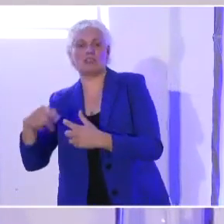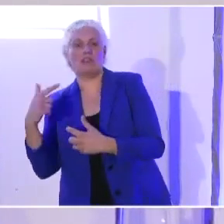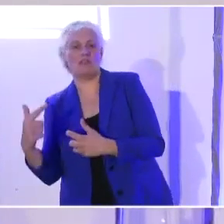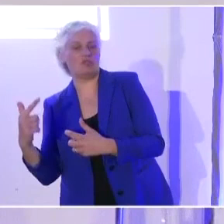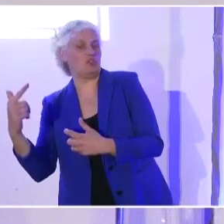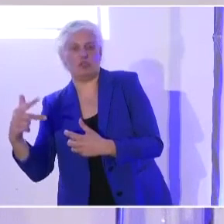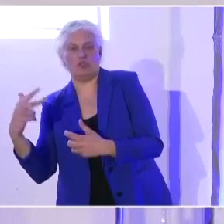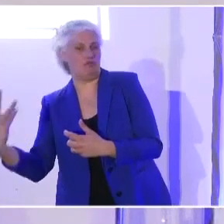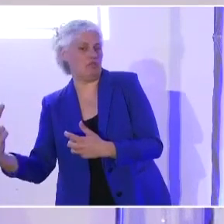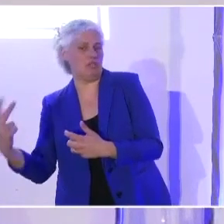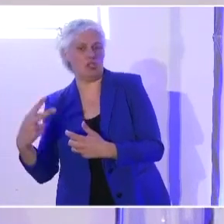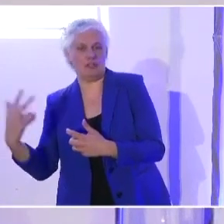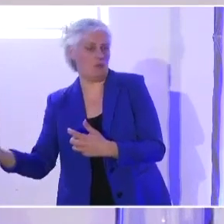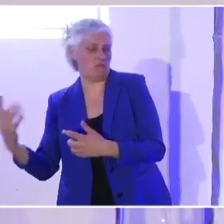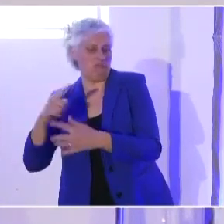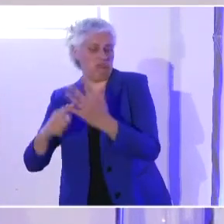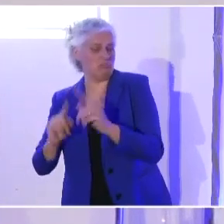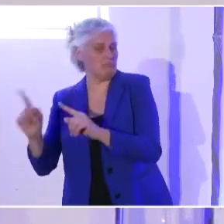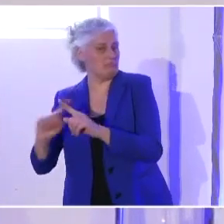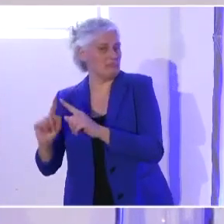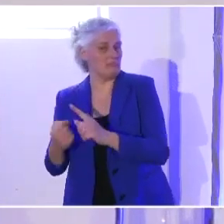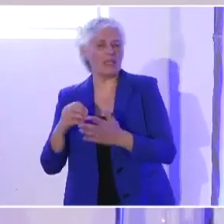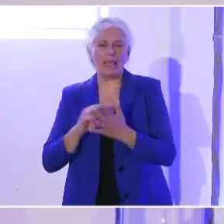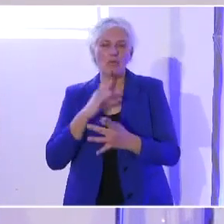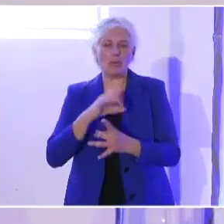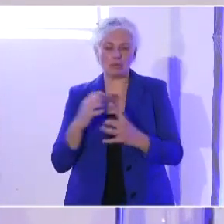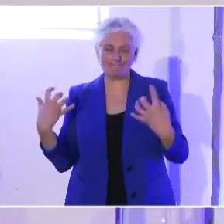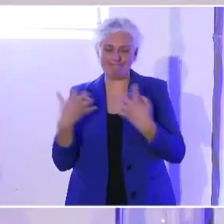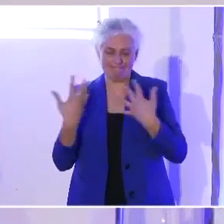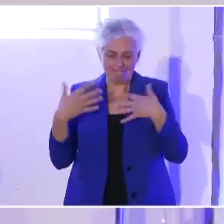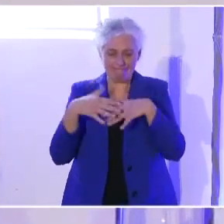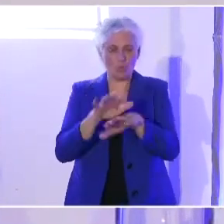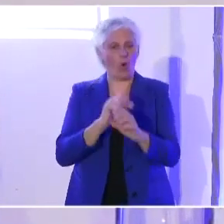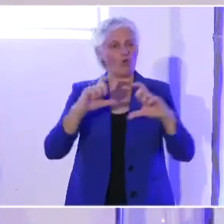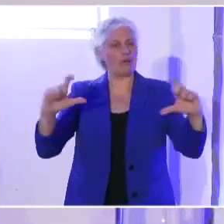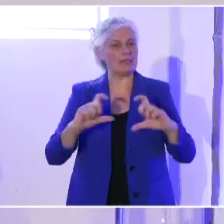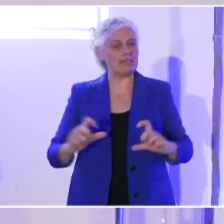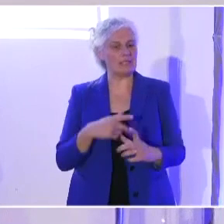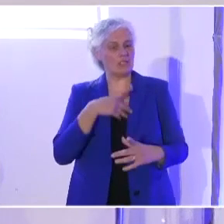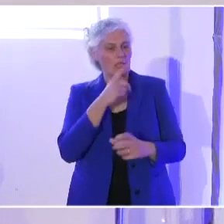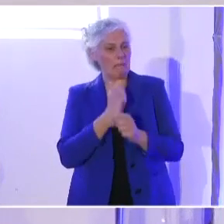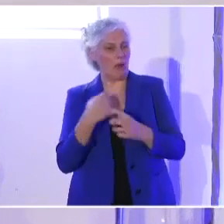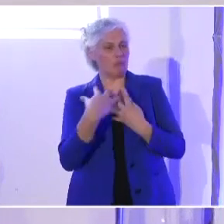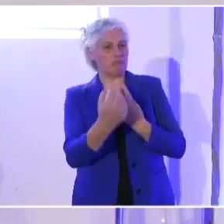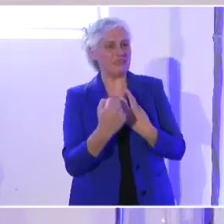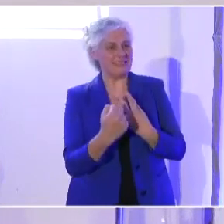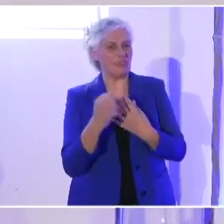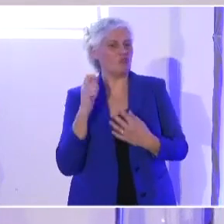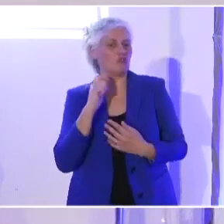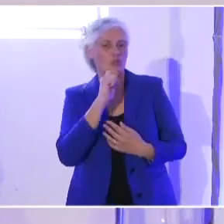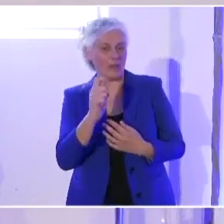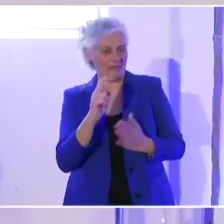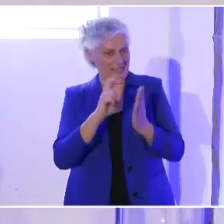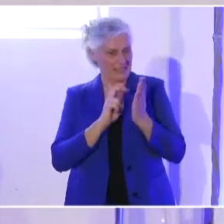34. So you really need to bear that in mind when you're looking at breach notification and making those big